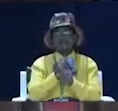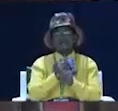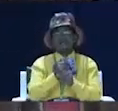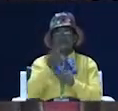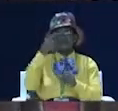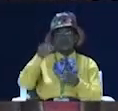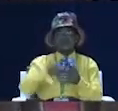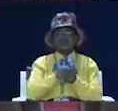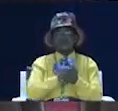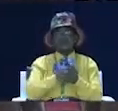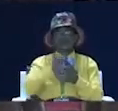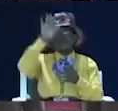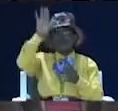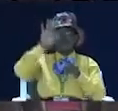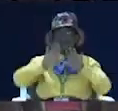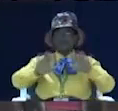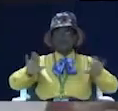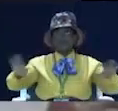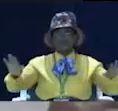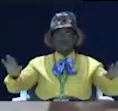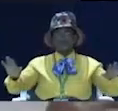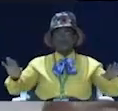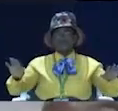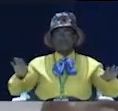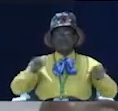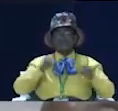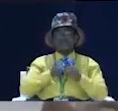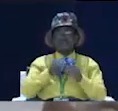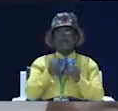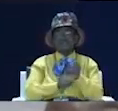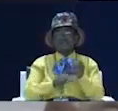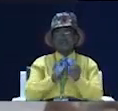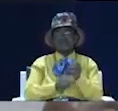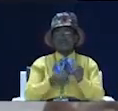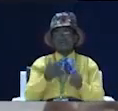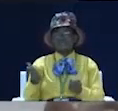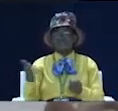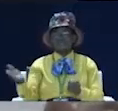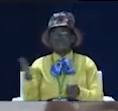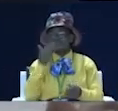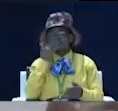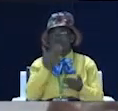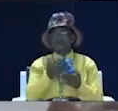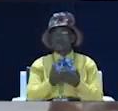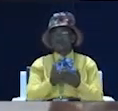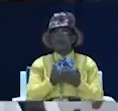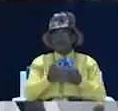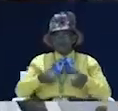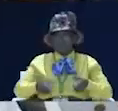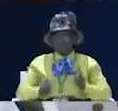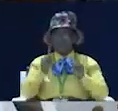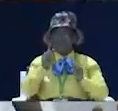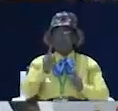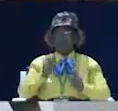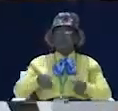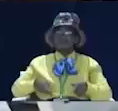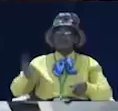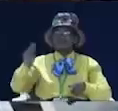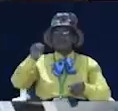For this, your children, in everything good, let them confess.